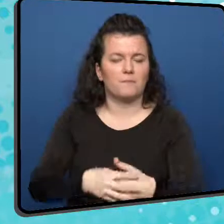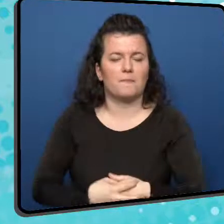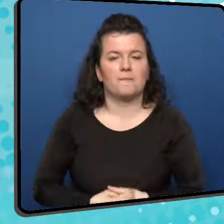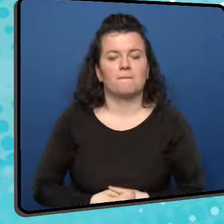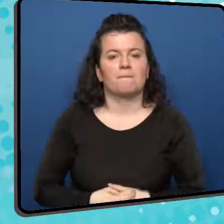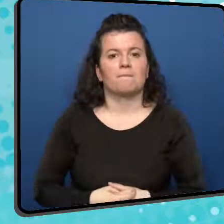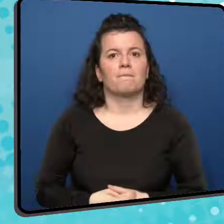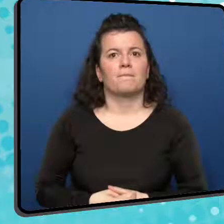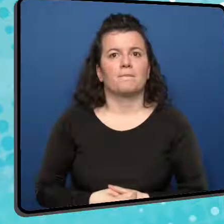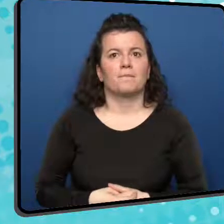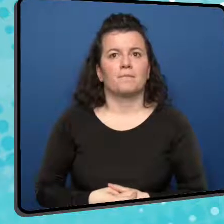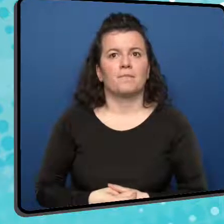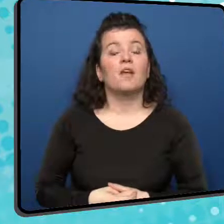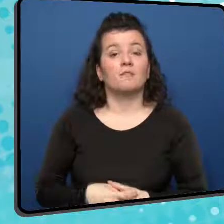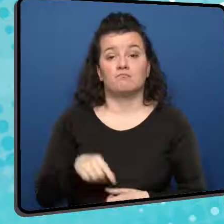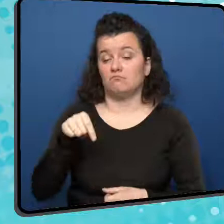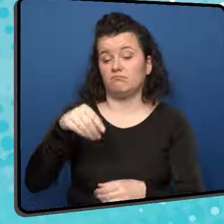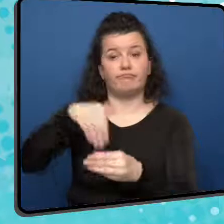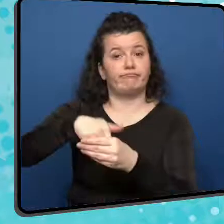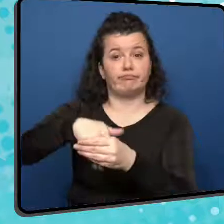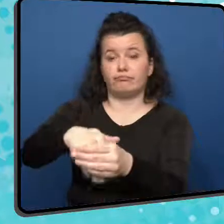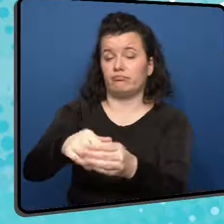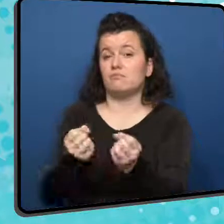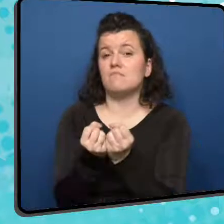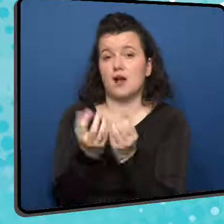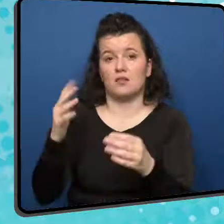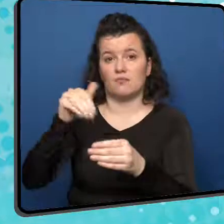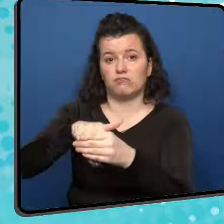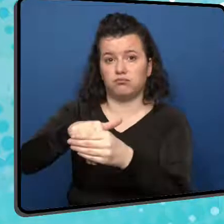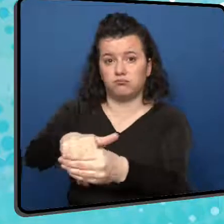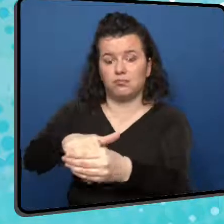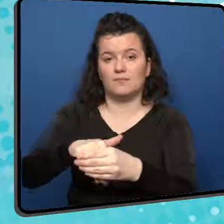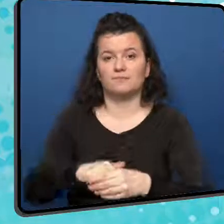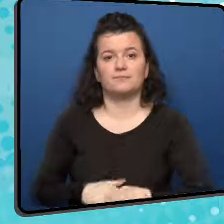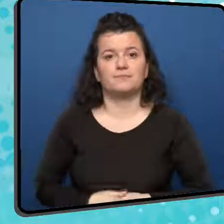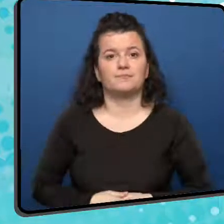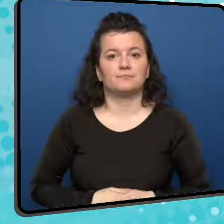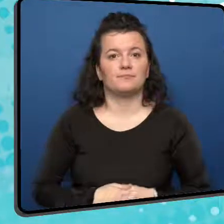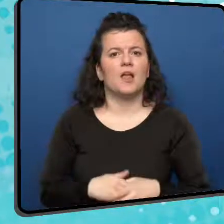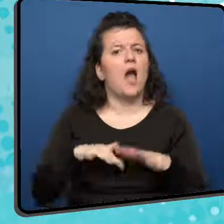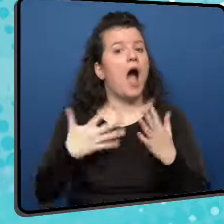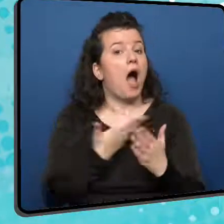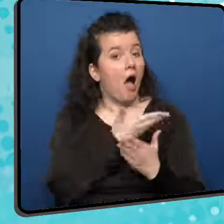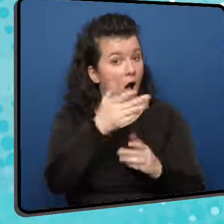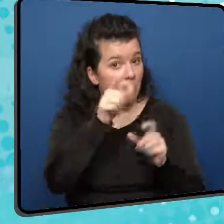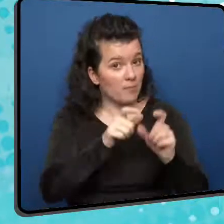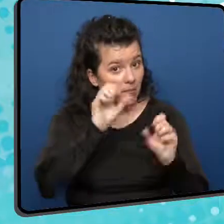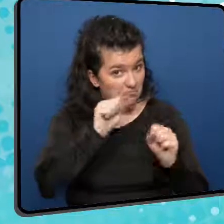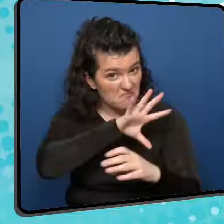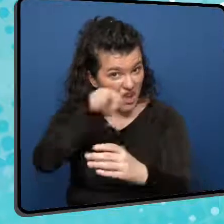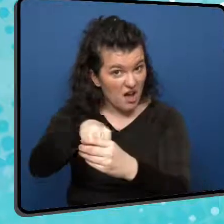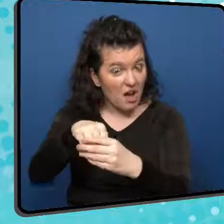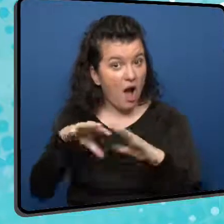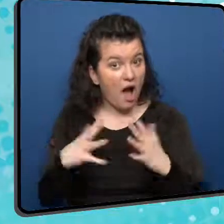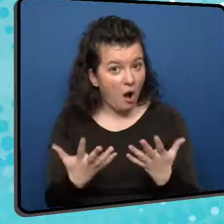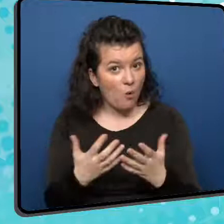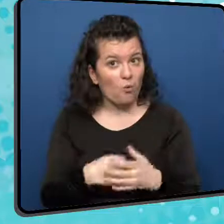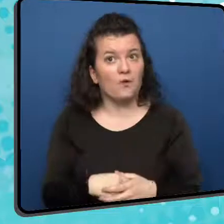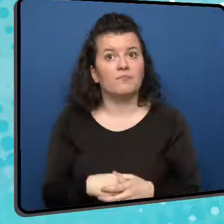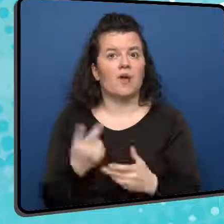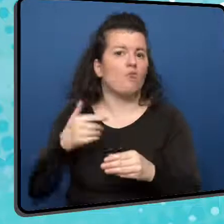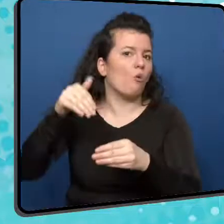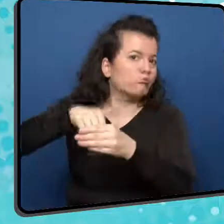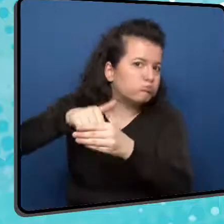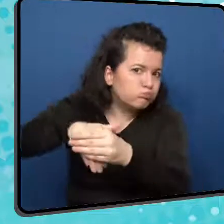are happening over there. In terms of taking part, how can you take part into that repository, or you